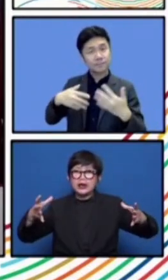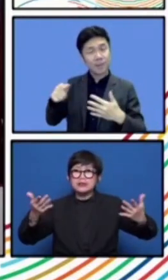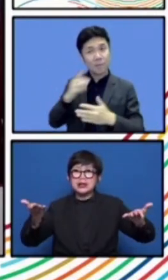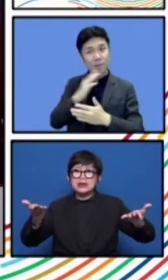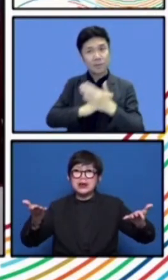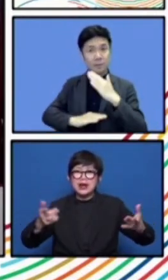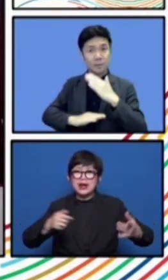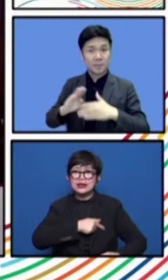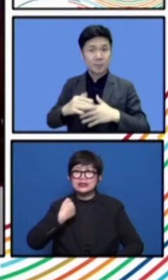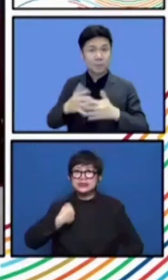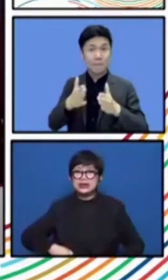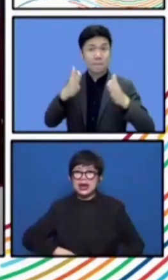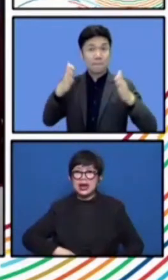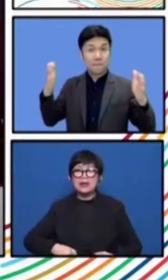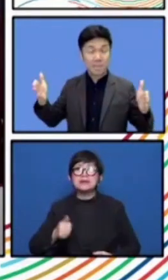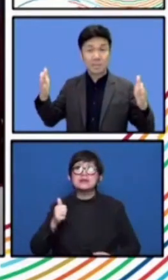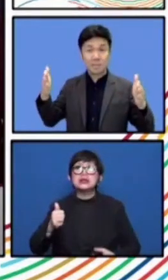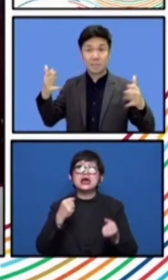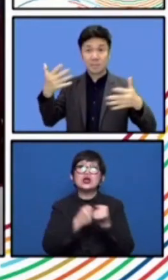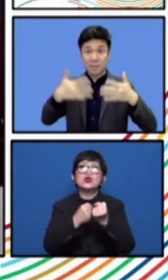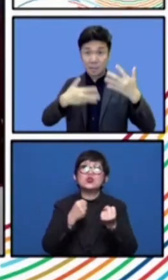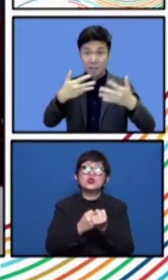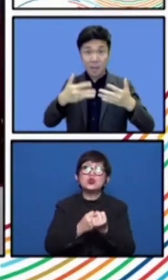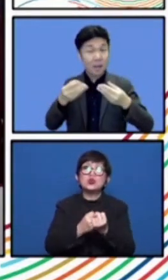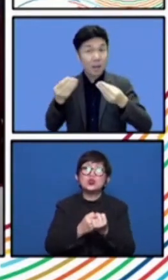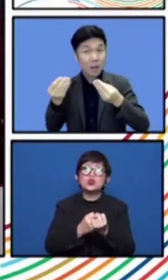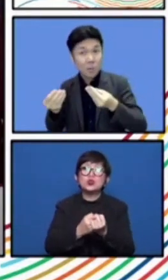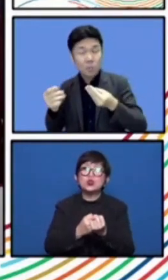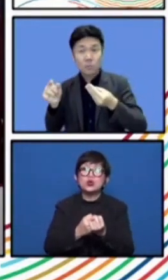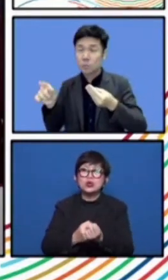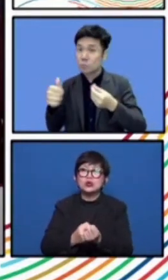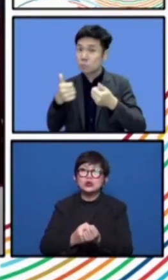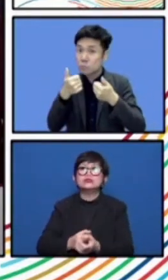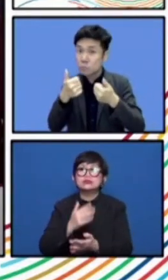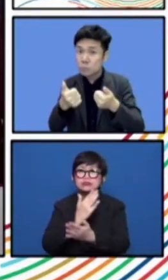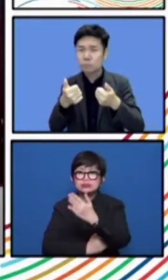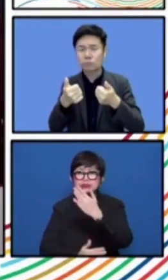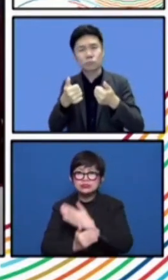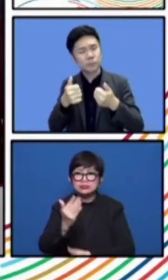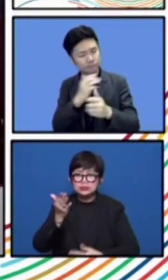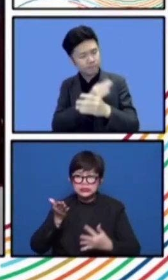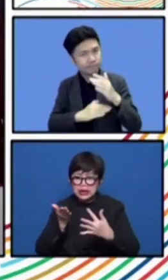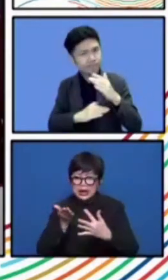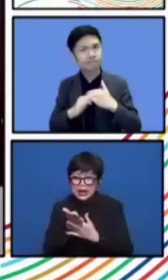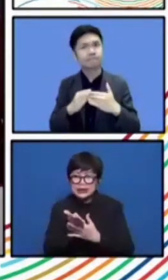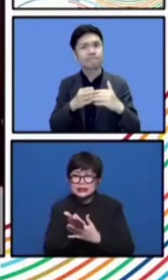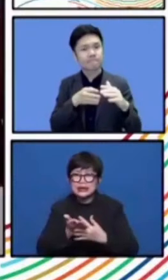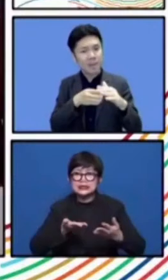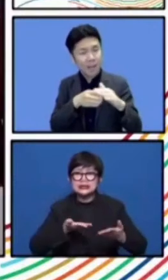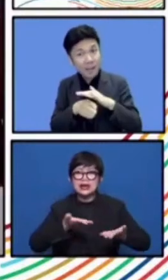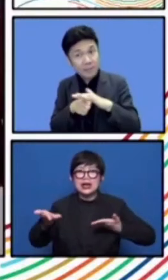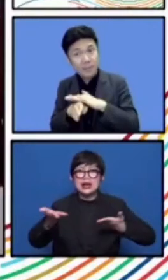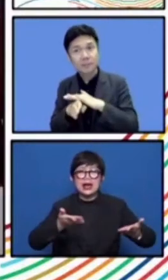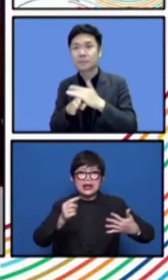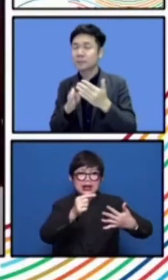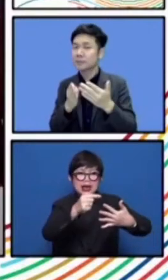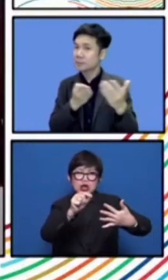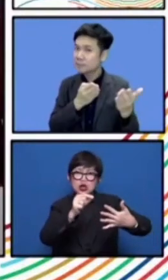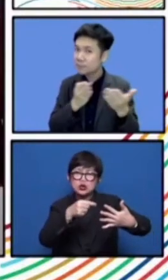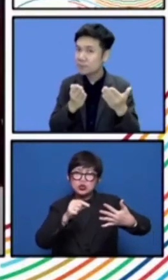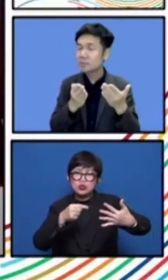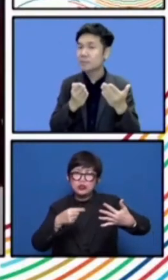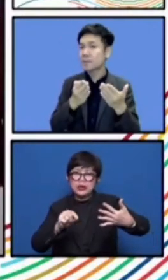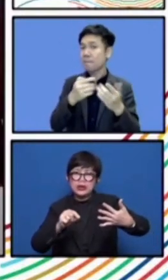support persons with disabilities in accessing services and inform evidence-based policy making